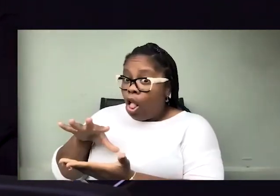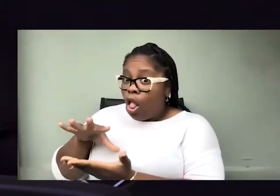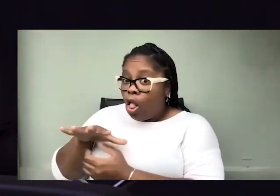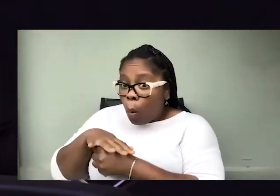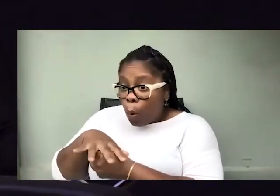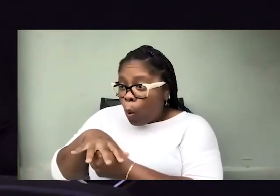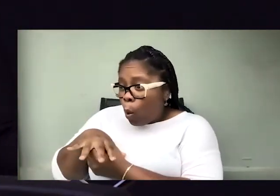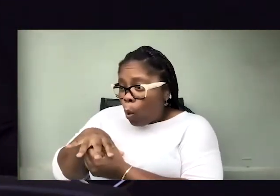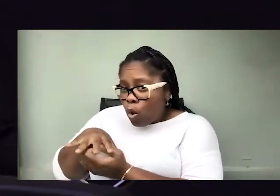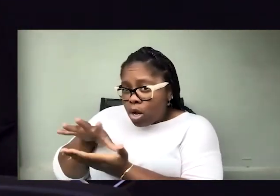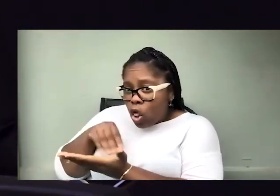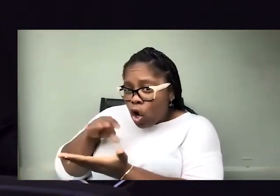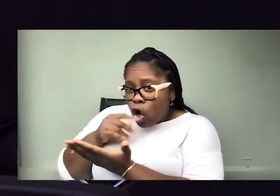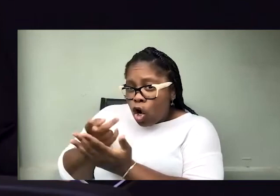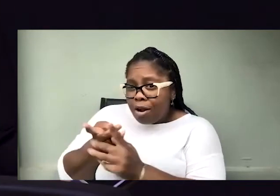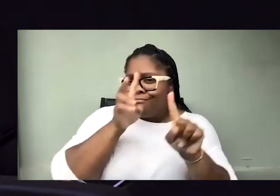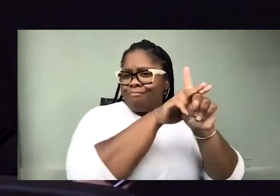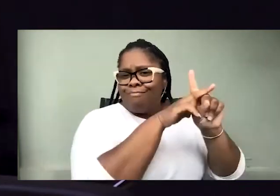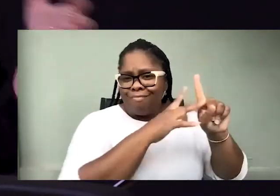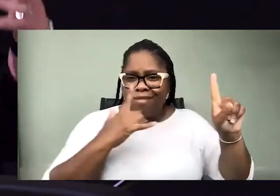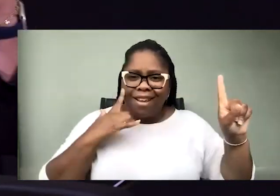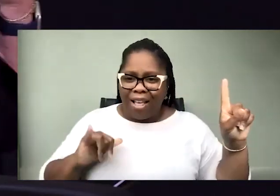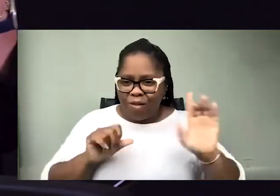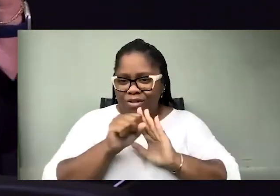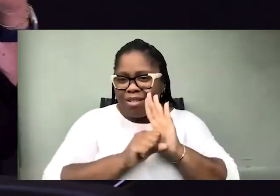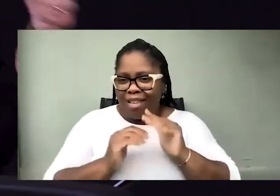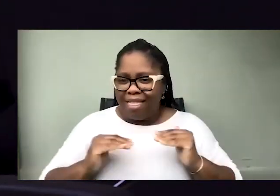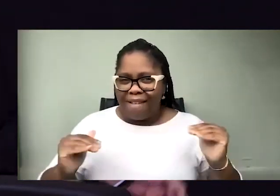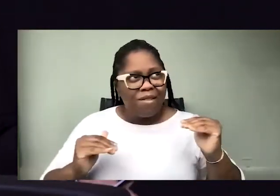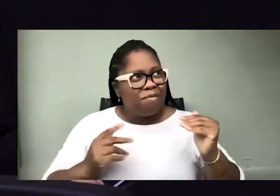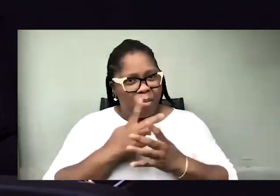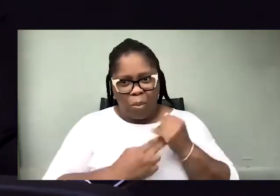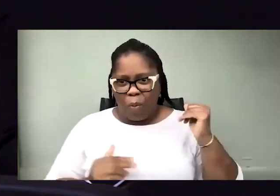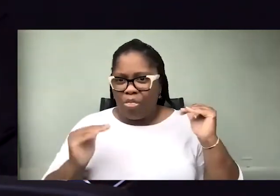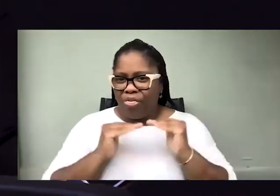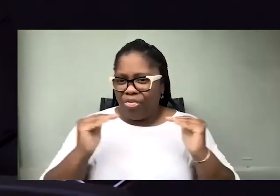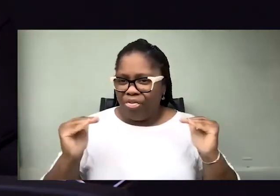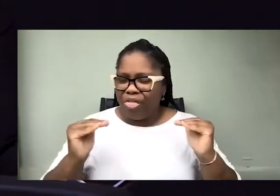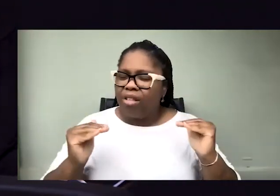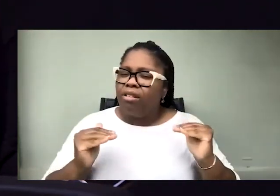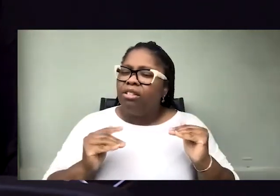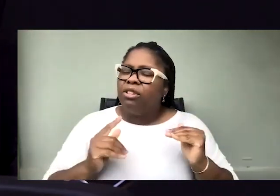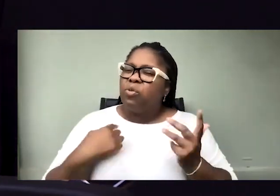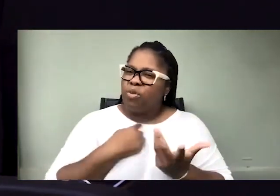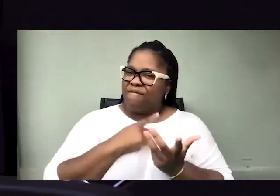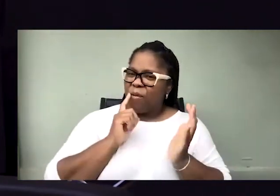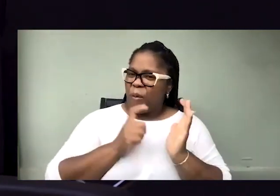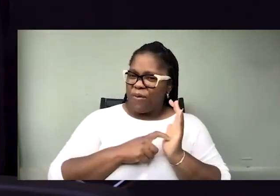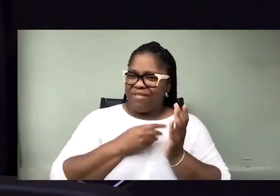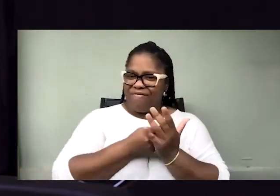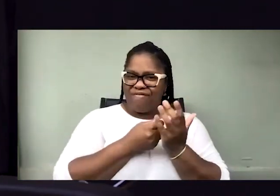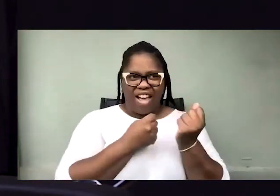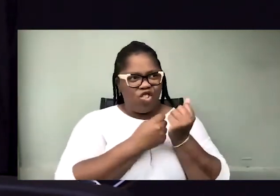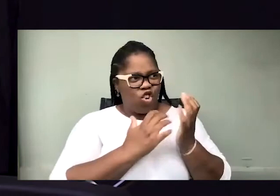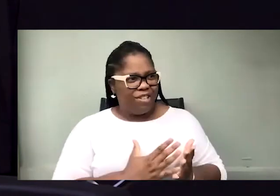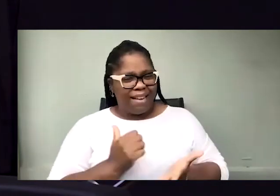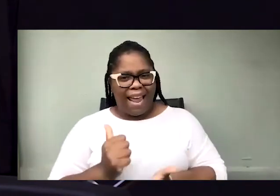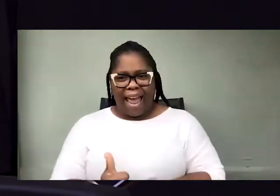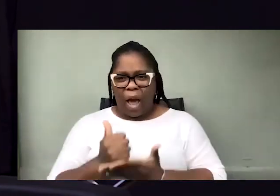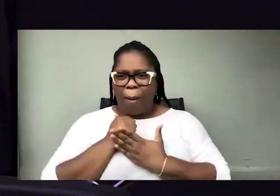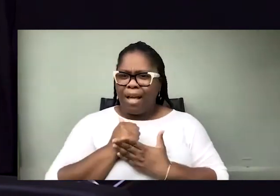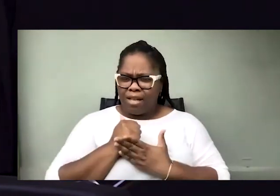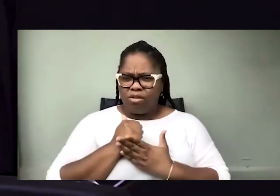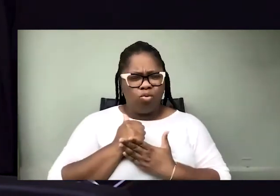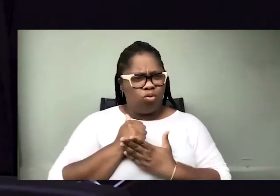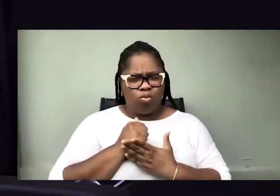And what I think we've seen with this funding consortium is just that it's allowed us to pivot, and it's allowed